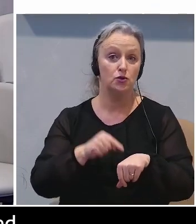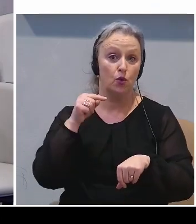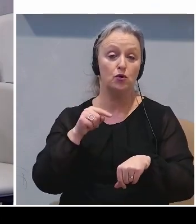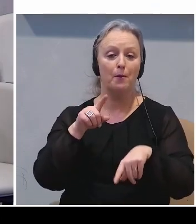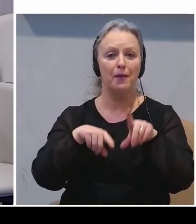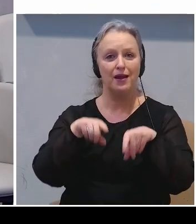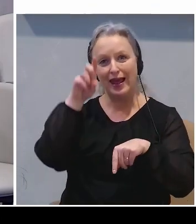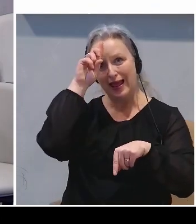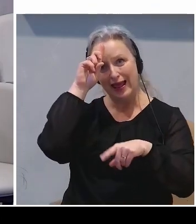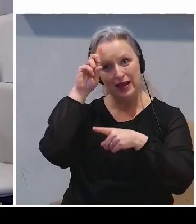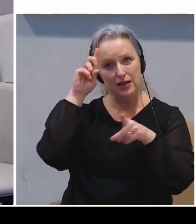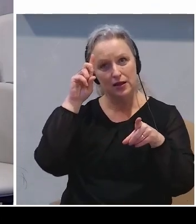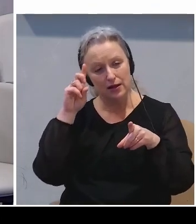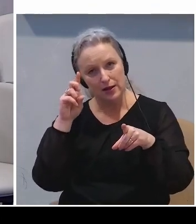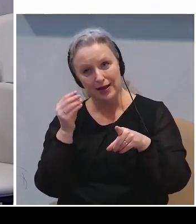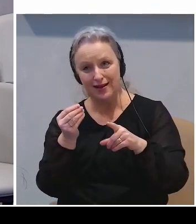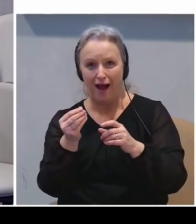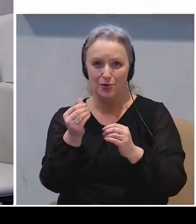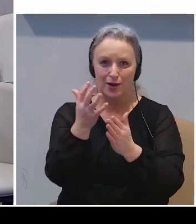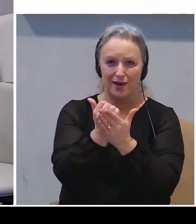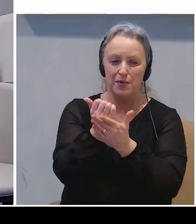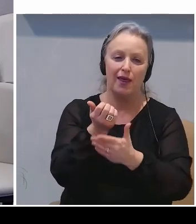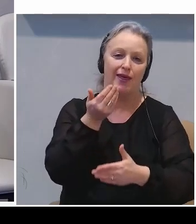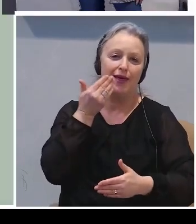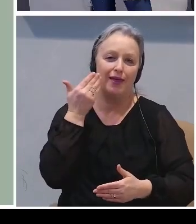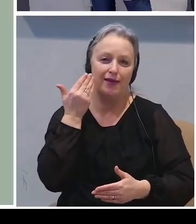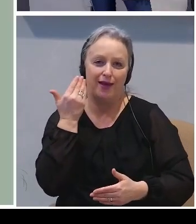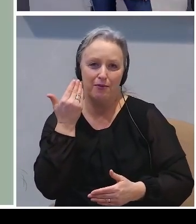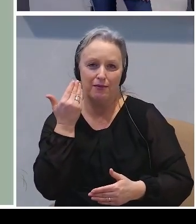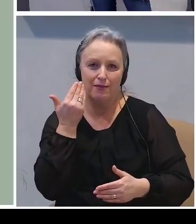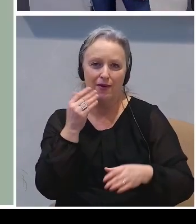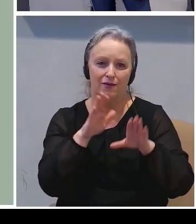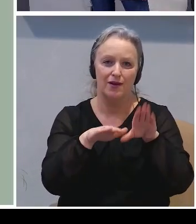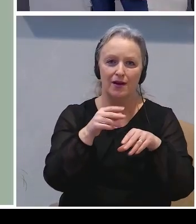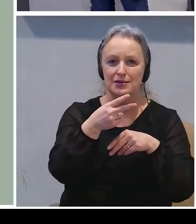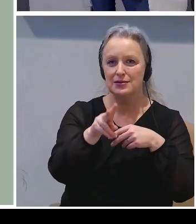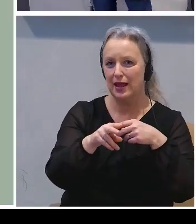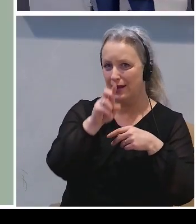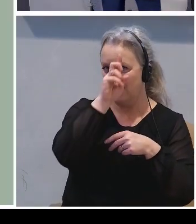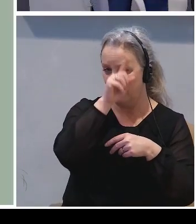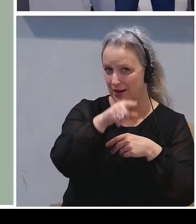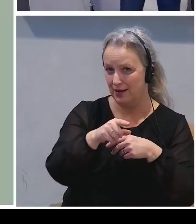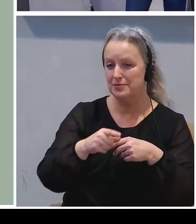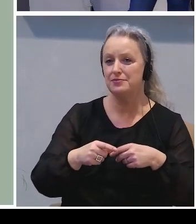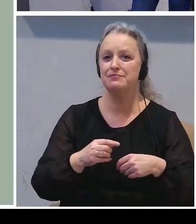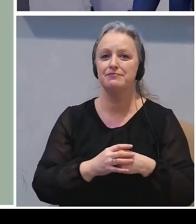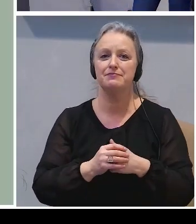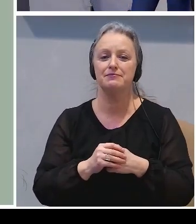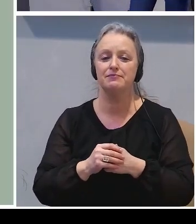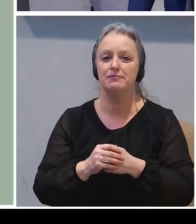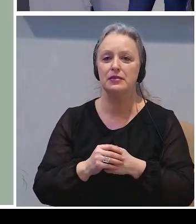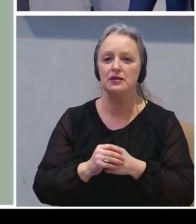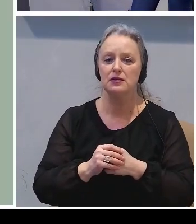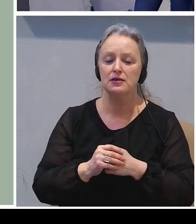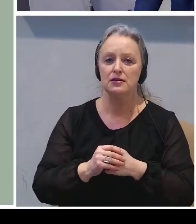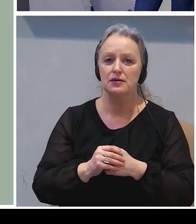many times they are coordinators of the trial. But then what you can see is that then many other countries are involved in the trial,